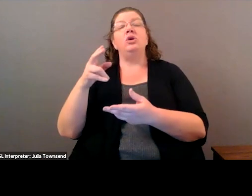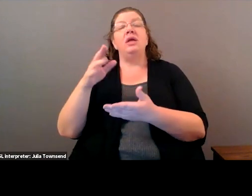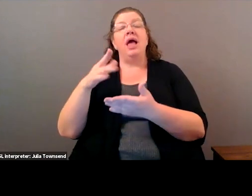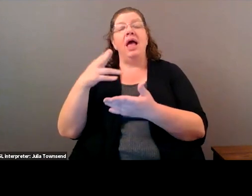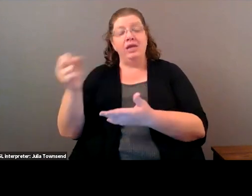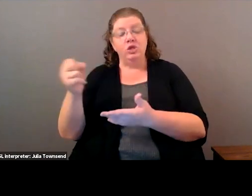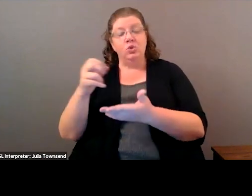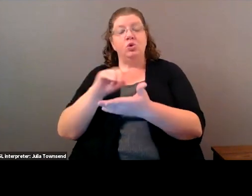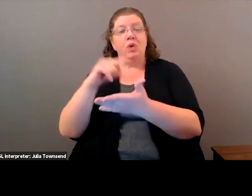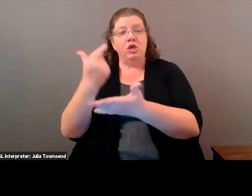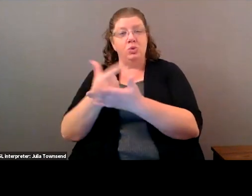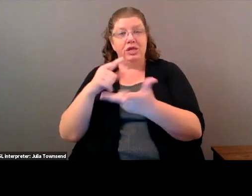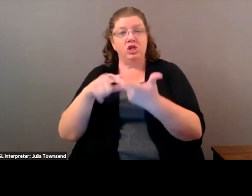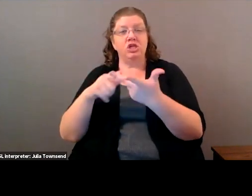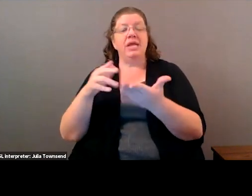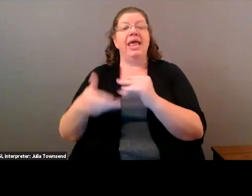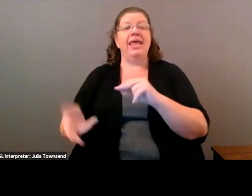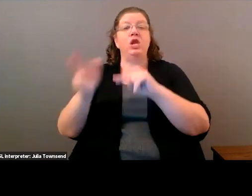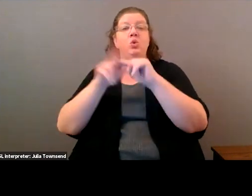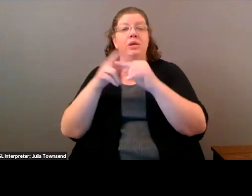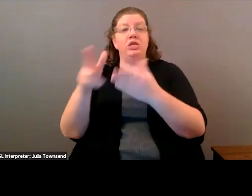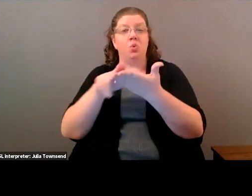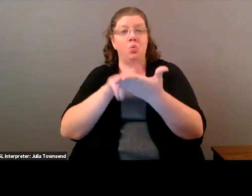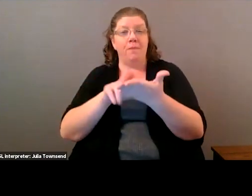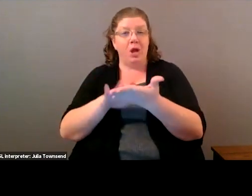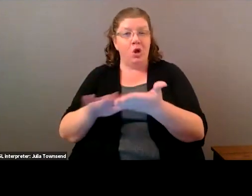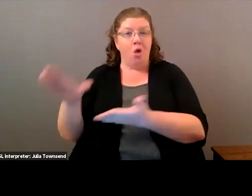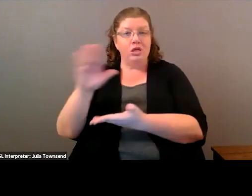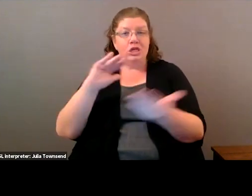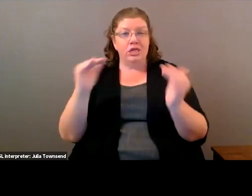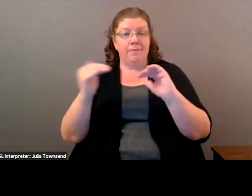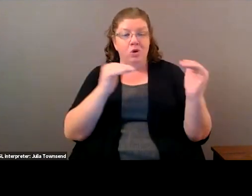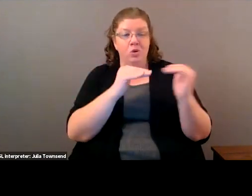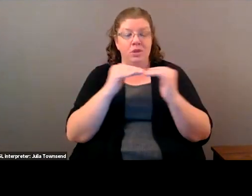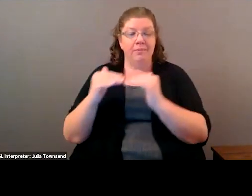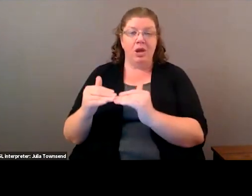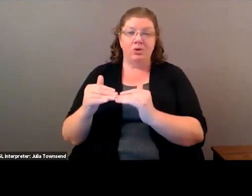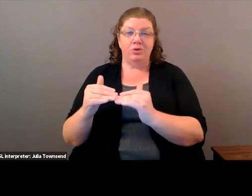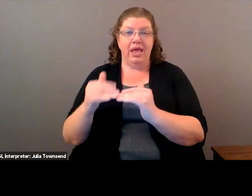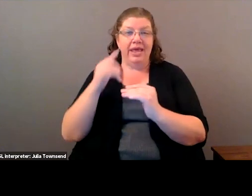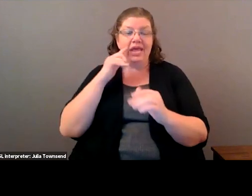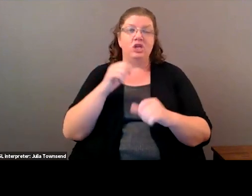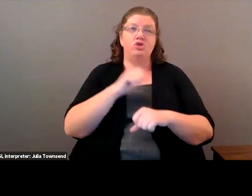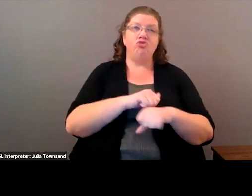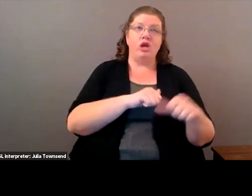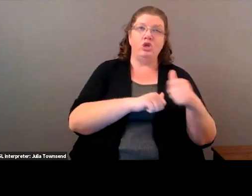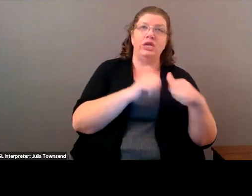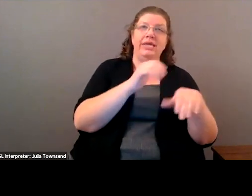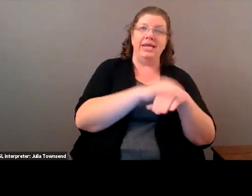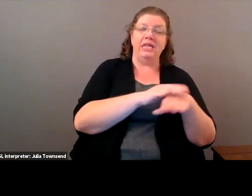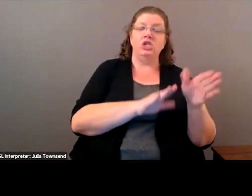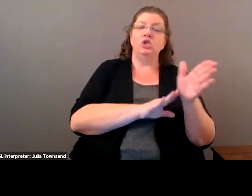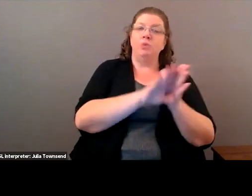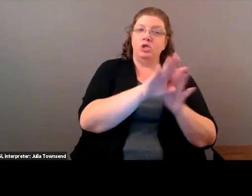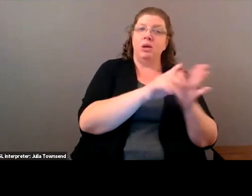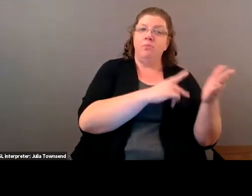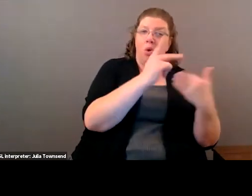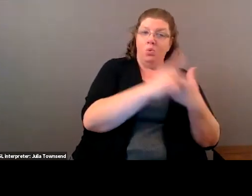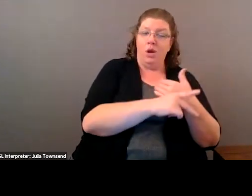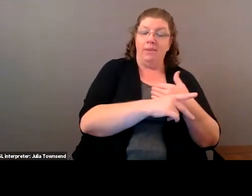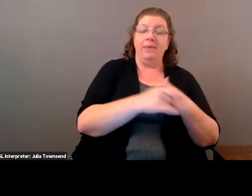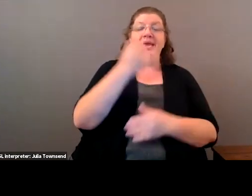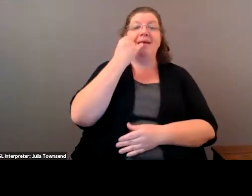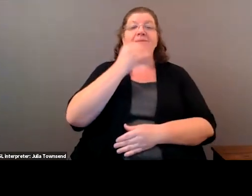increased enrollment in college when compared to their peers in structured English immersion programs. For students whose home language is